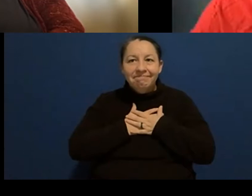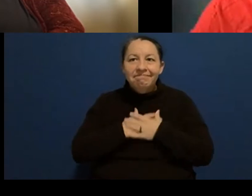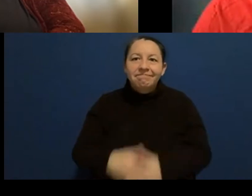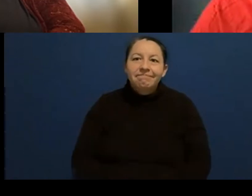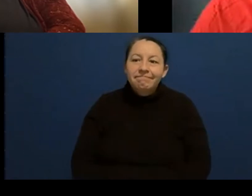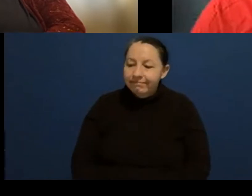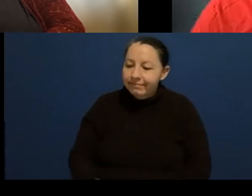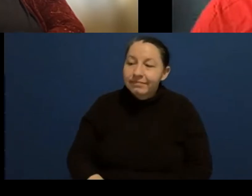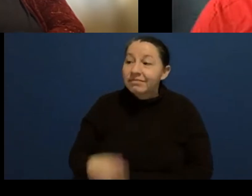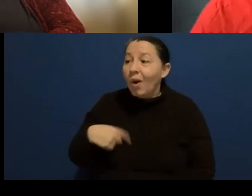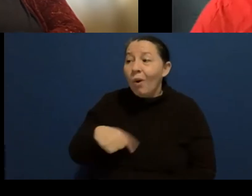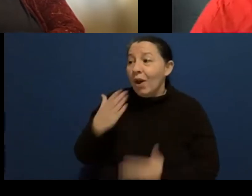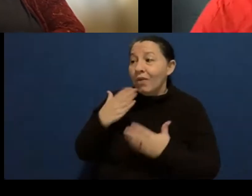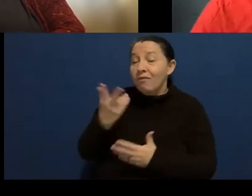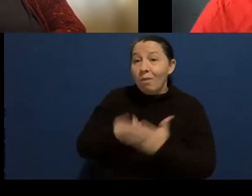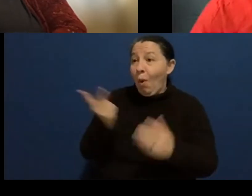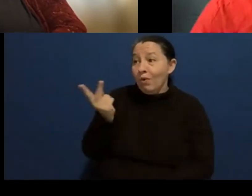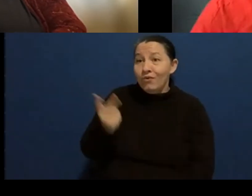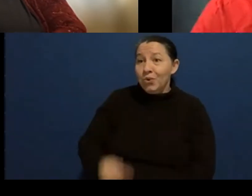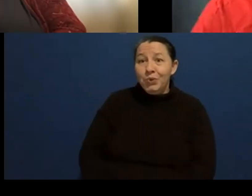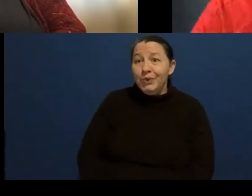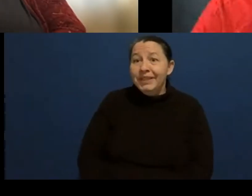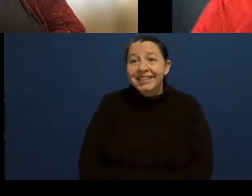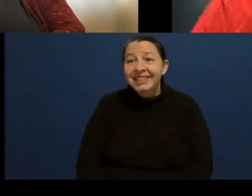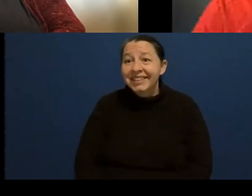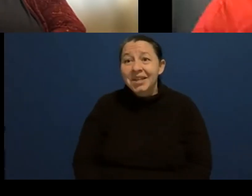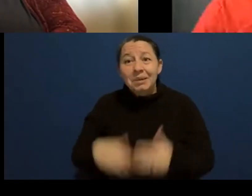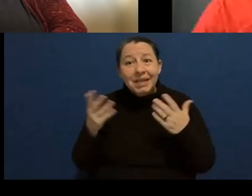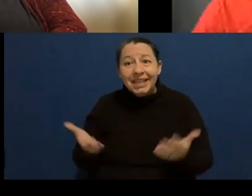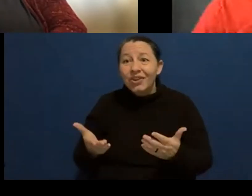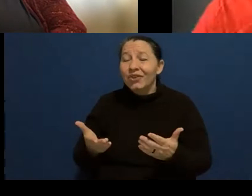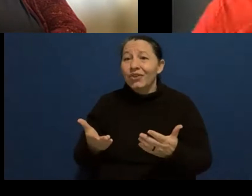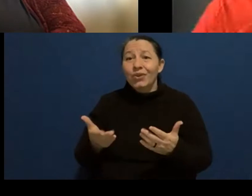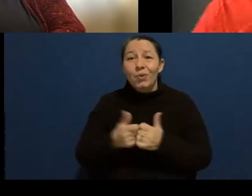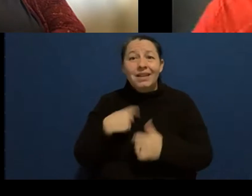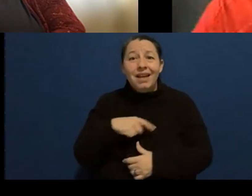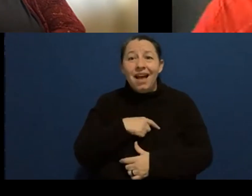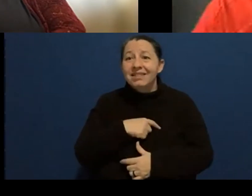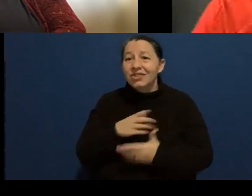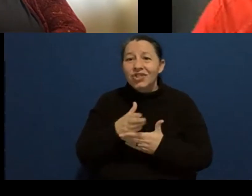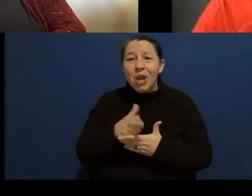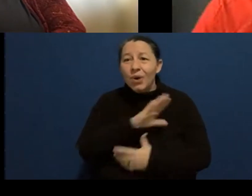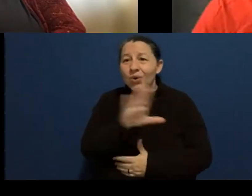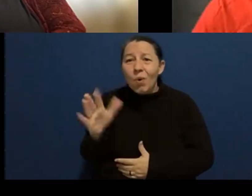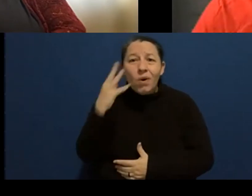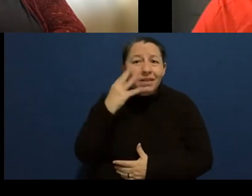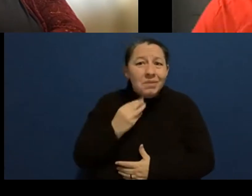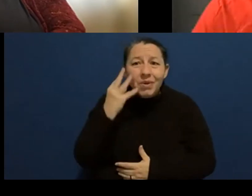And we are so thankful for both of you being here and sharing your experience, your thoughts,